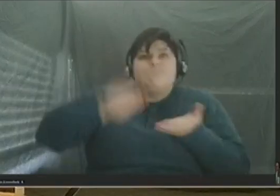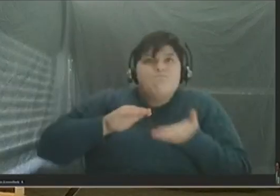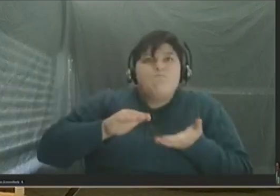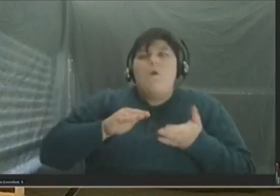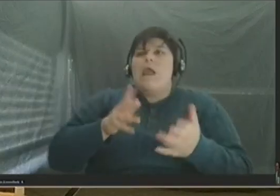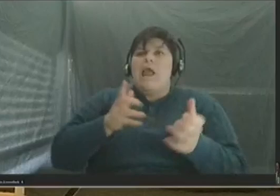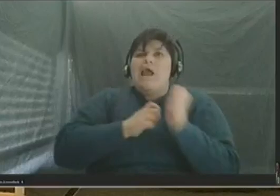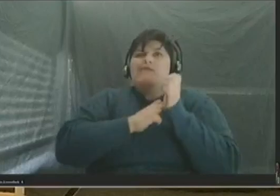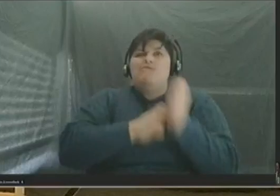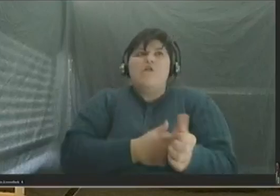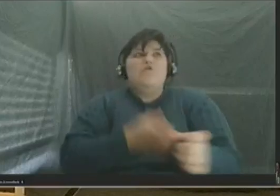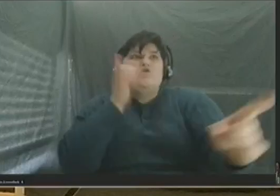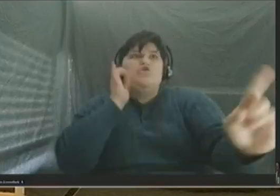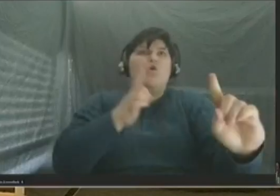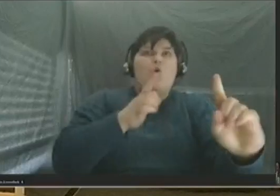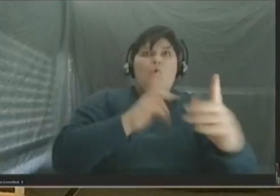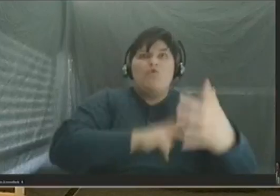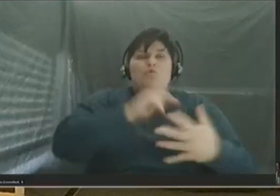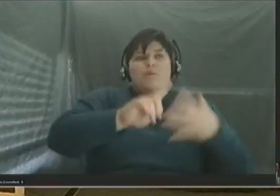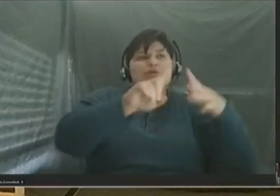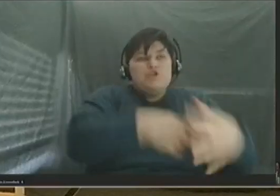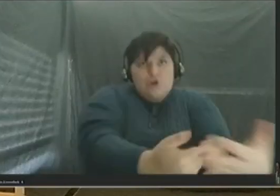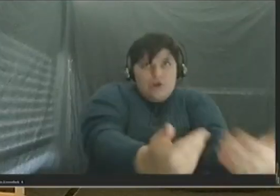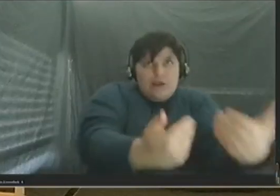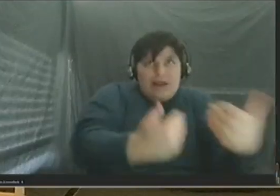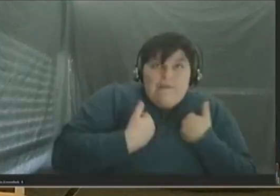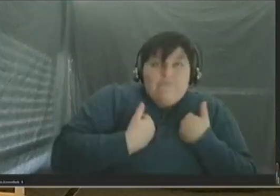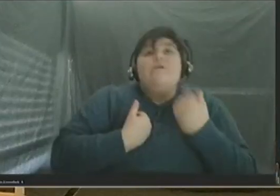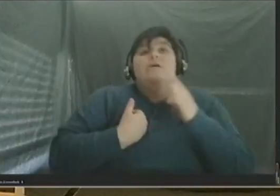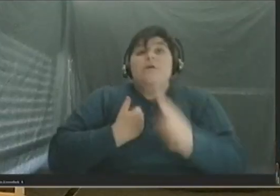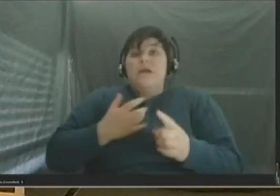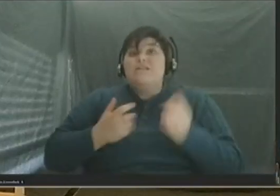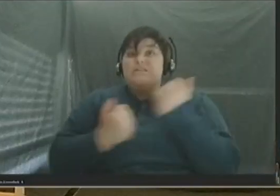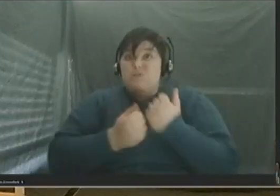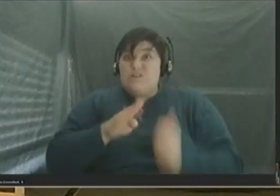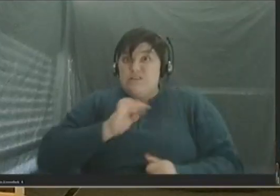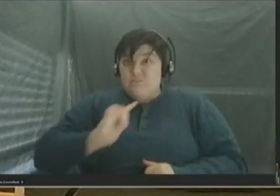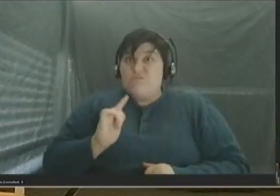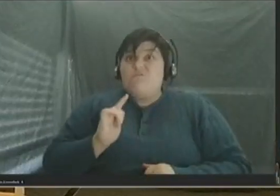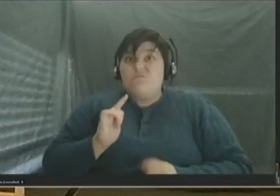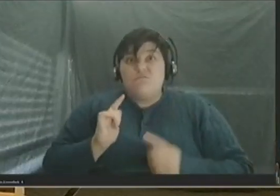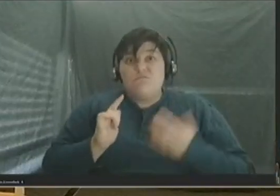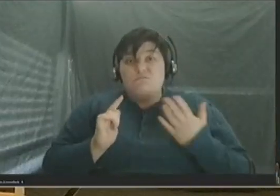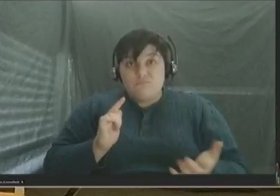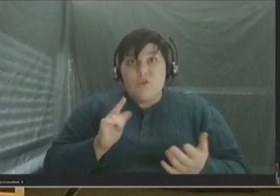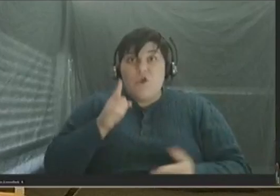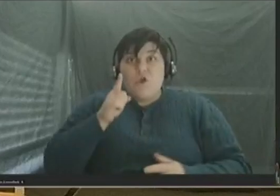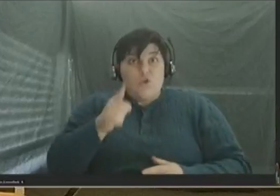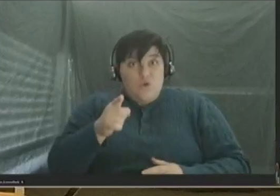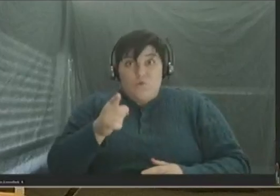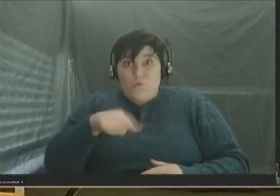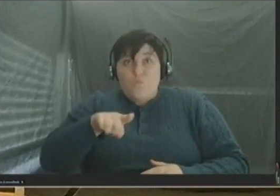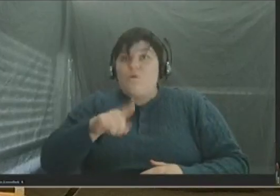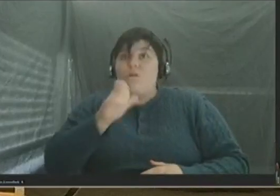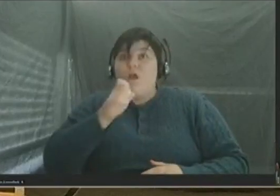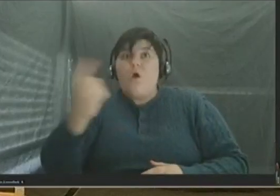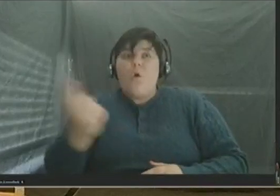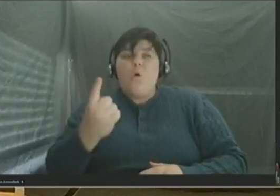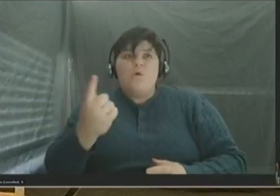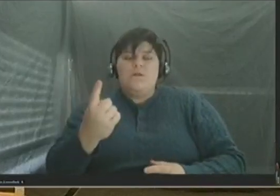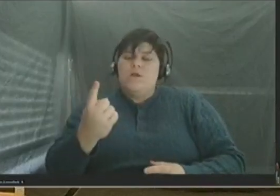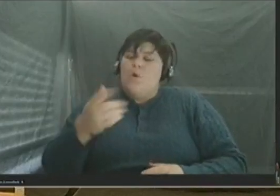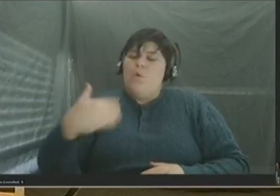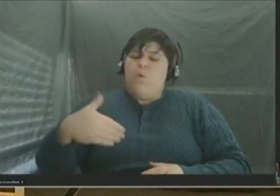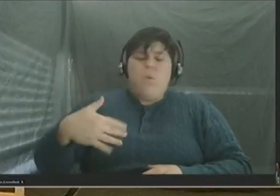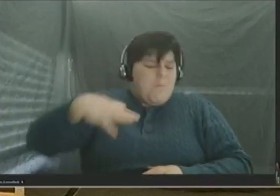the program. In supporting House Bill 3920, you will not only significantly benefit